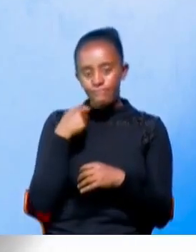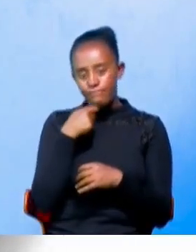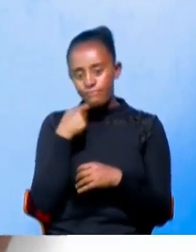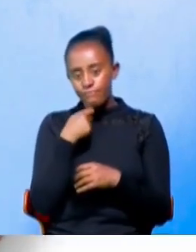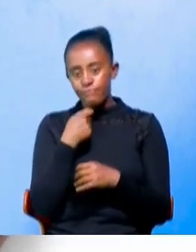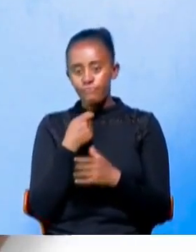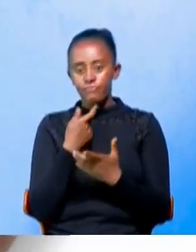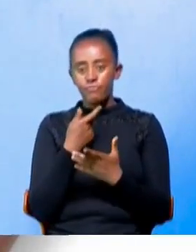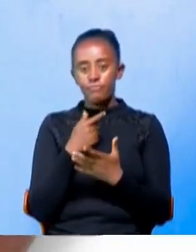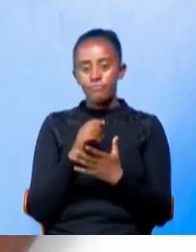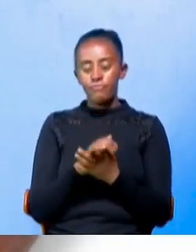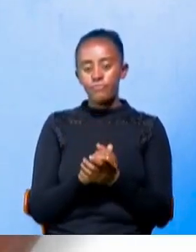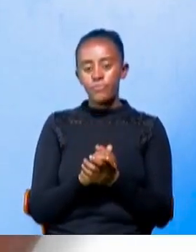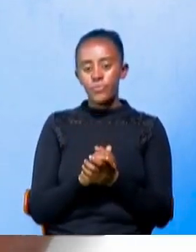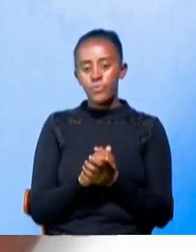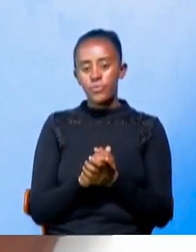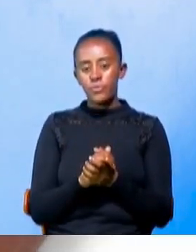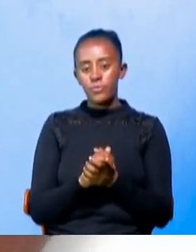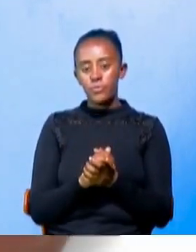with it.